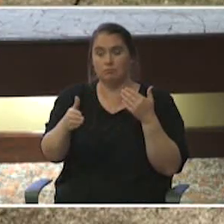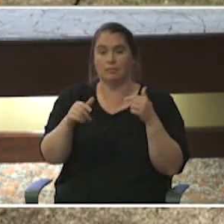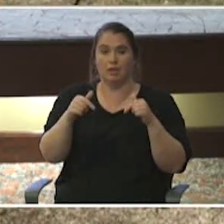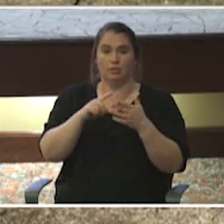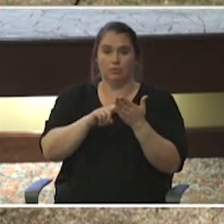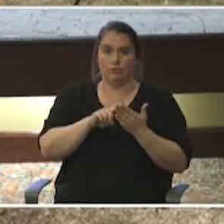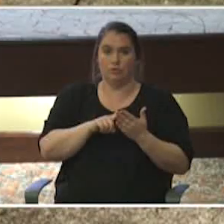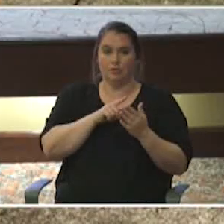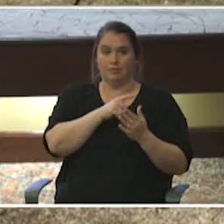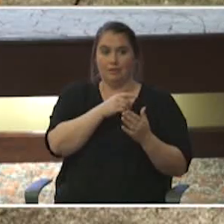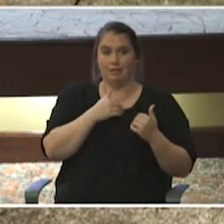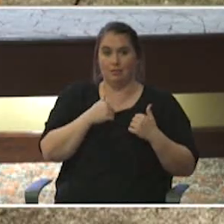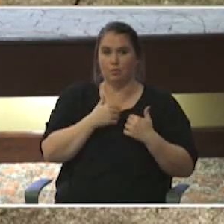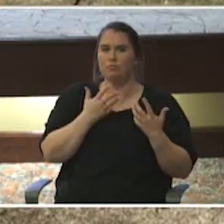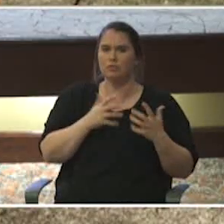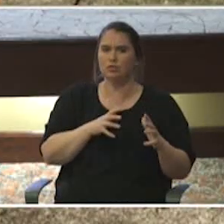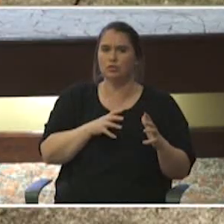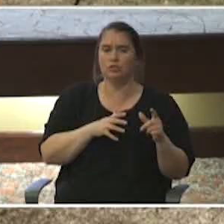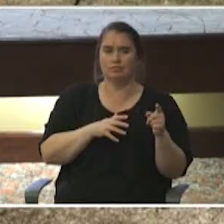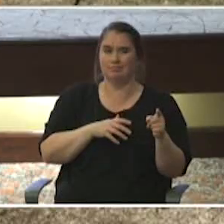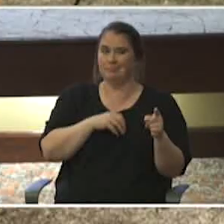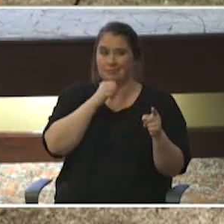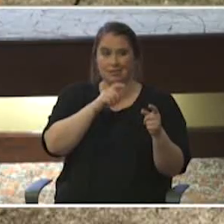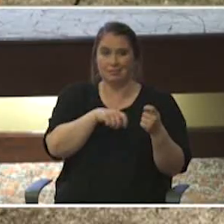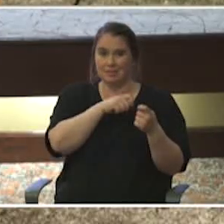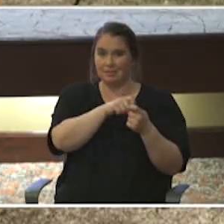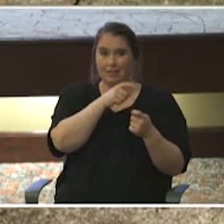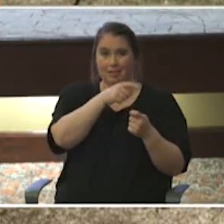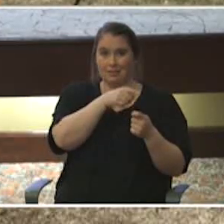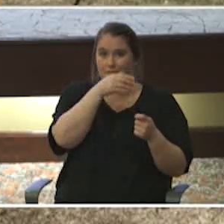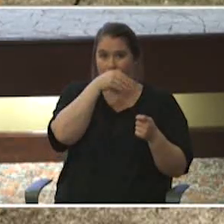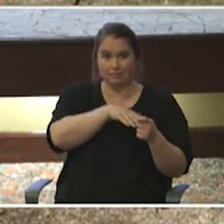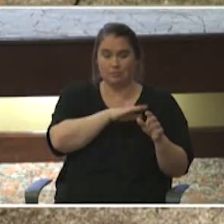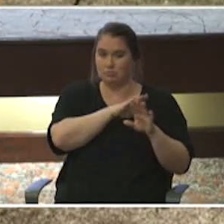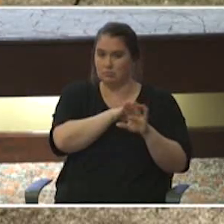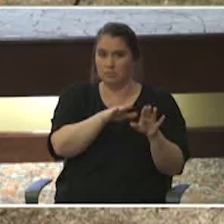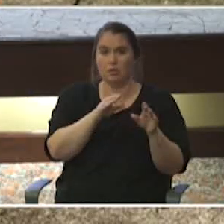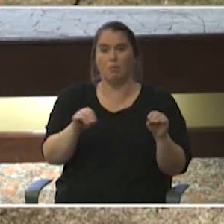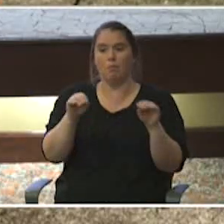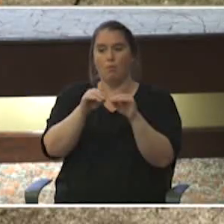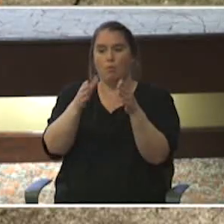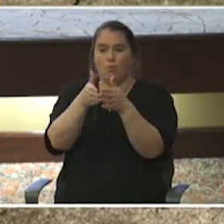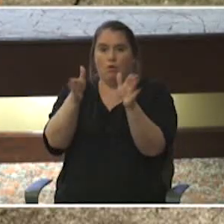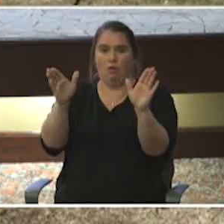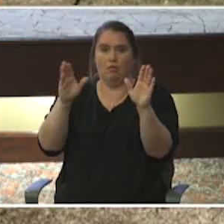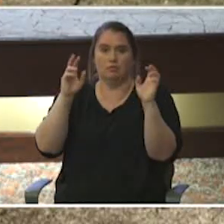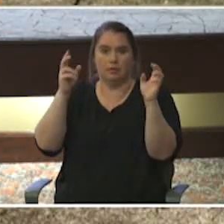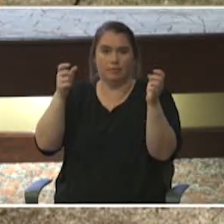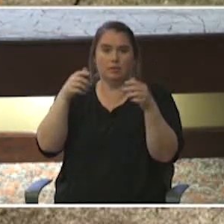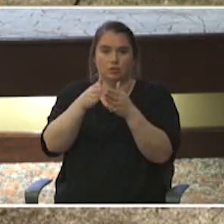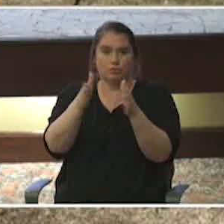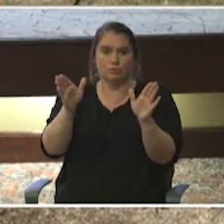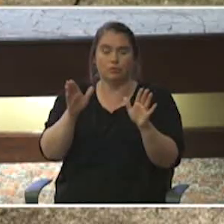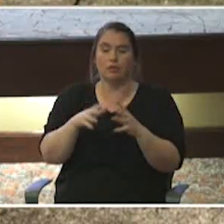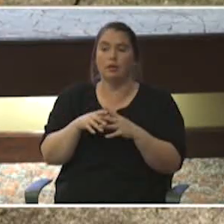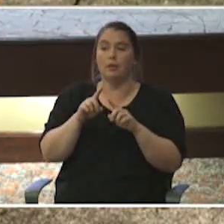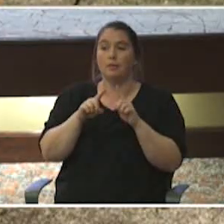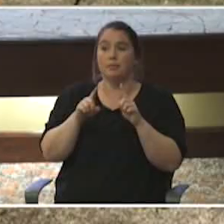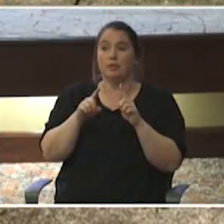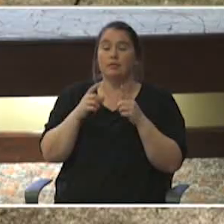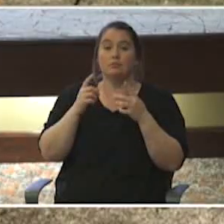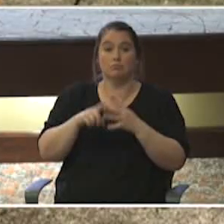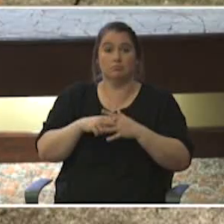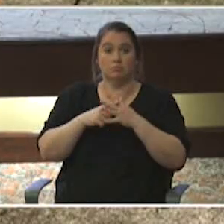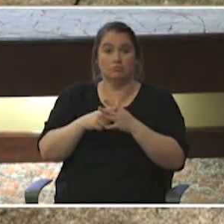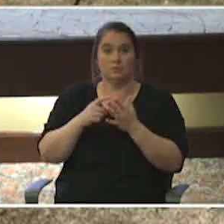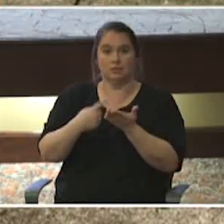that the Animal Welfare Board did, it was not about this specific exhibitor, it's about this broader topic in general. But it did spark the discussion for the board,